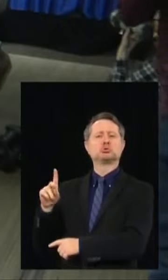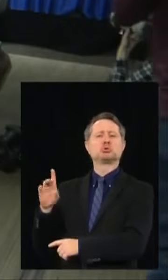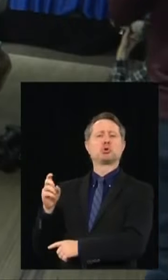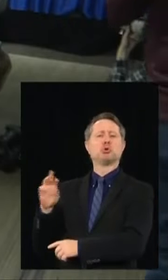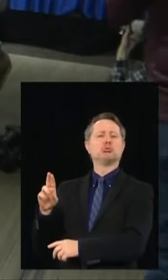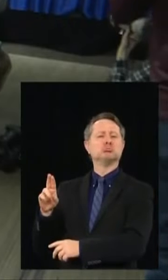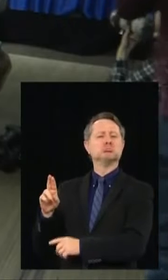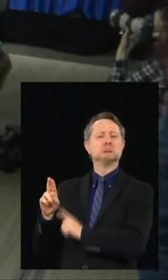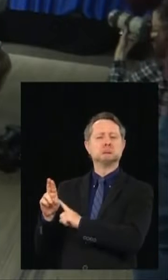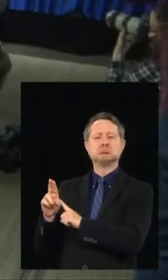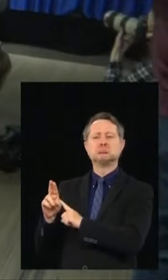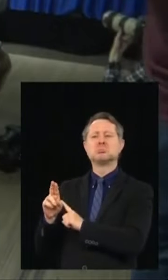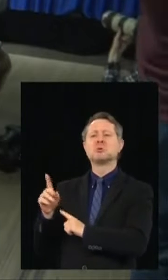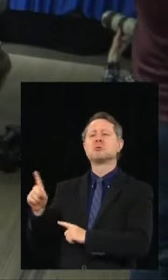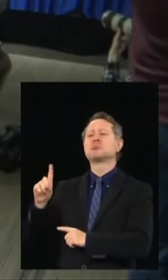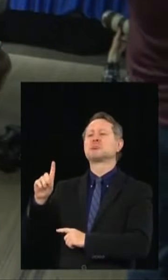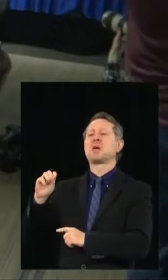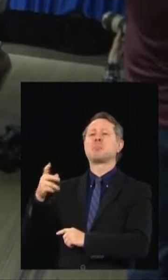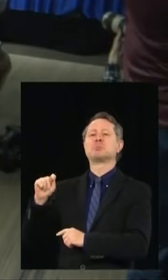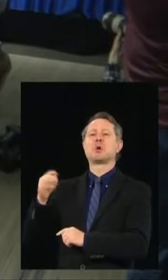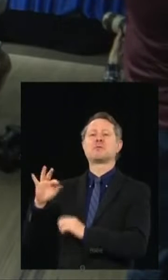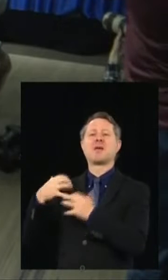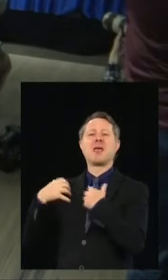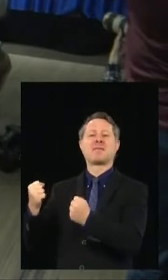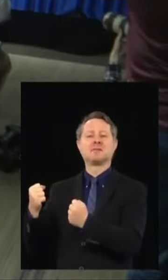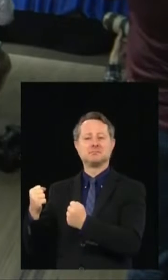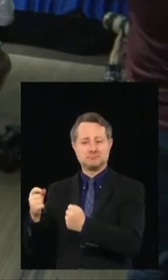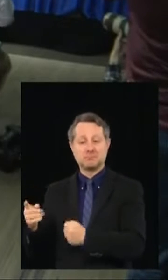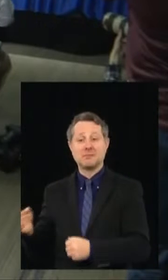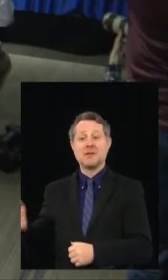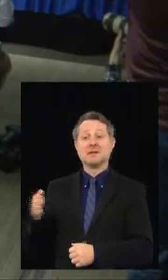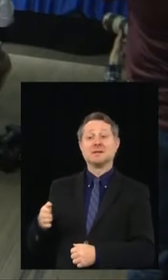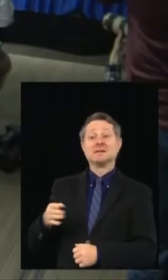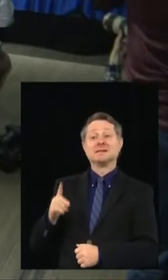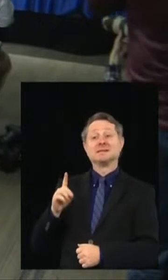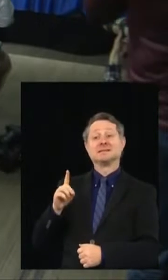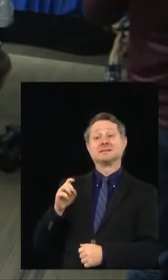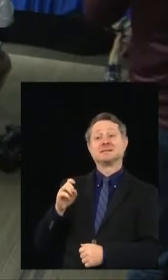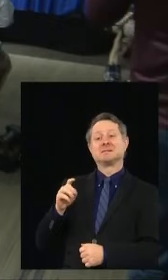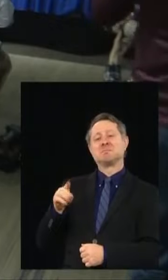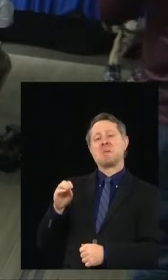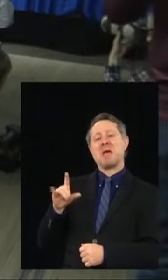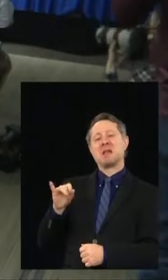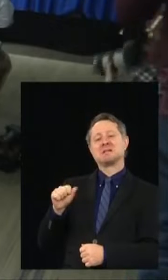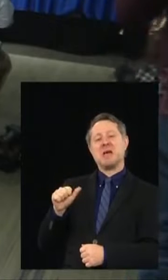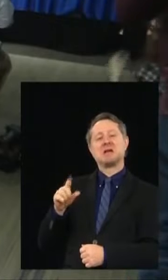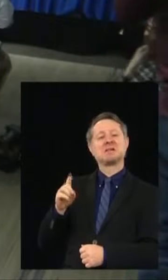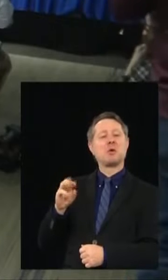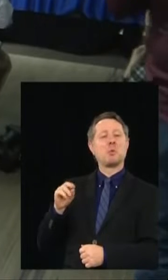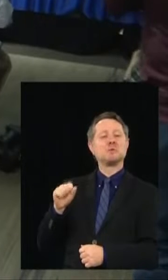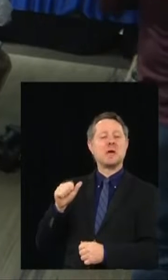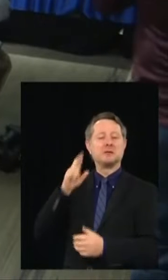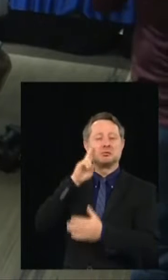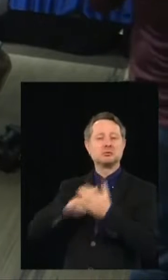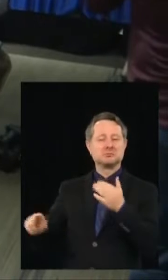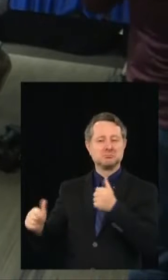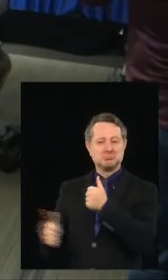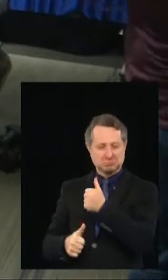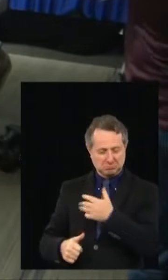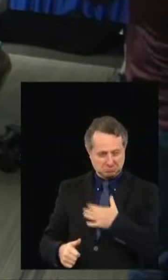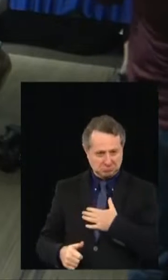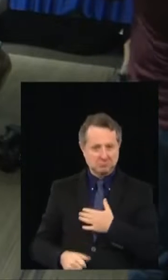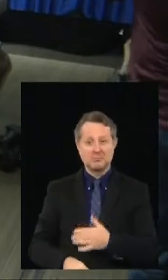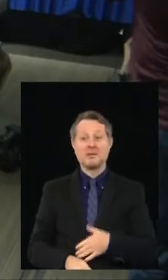fantastic job here. To my left, Melissa DeRosa, Secretary to the Governor. To her left, Gareth Rhodes, who's